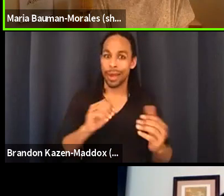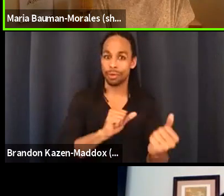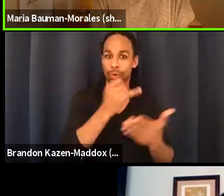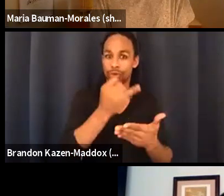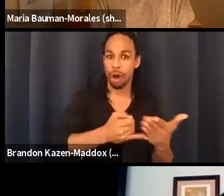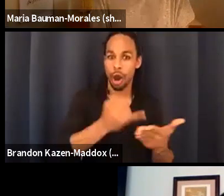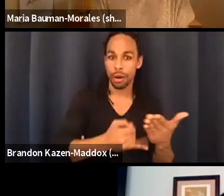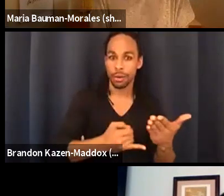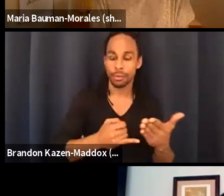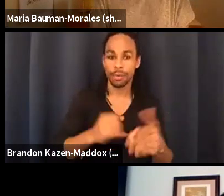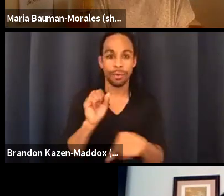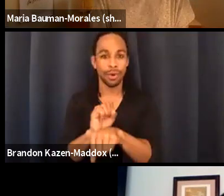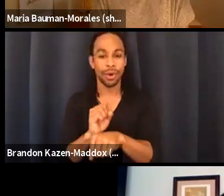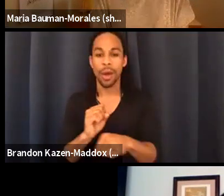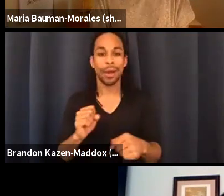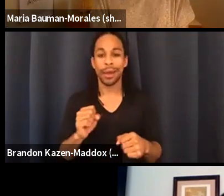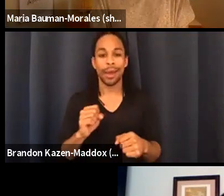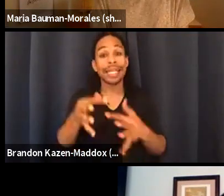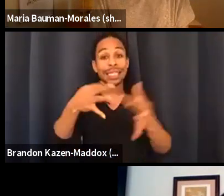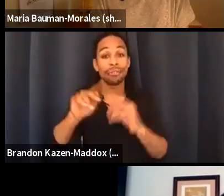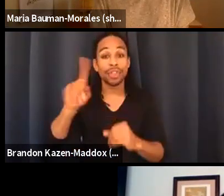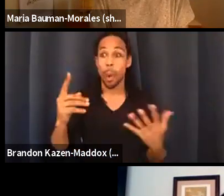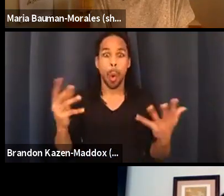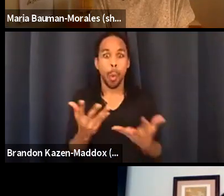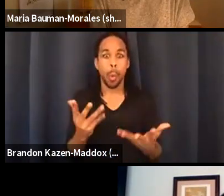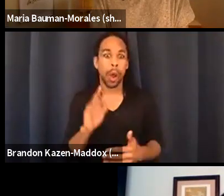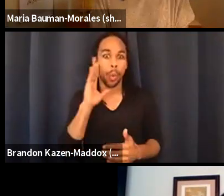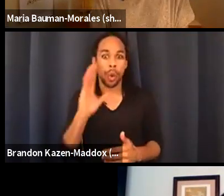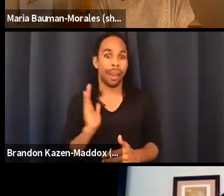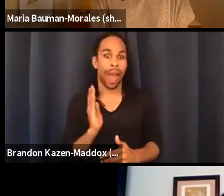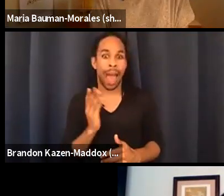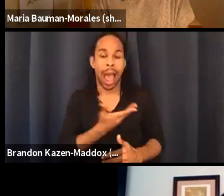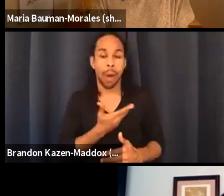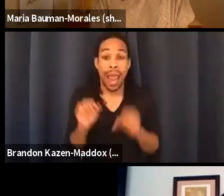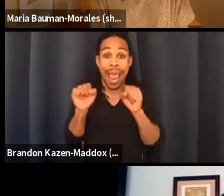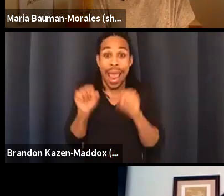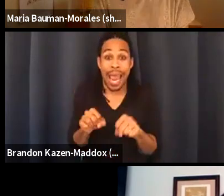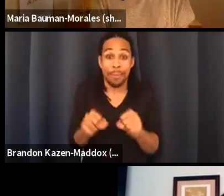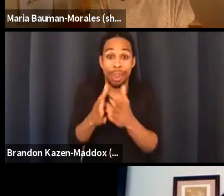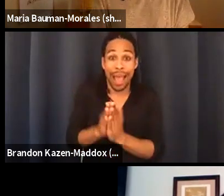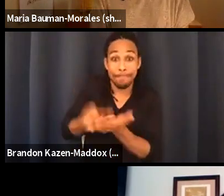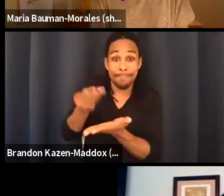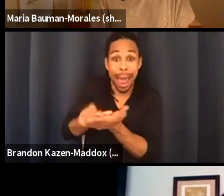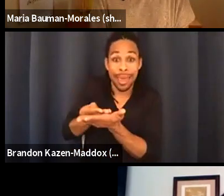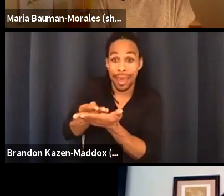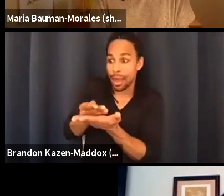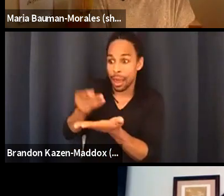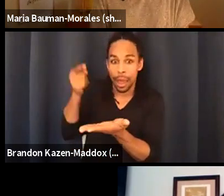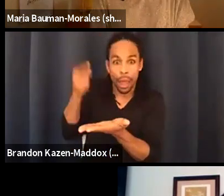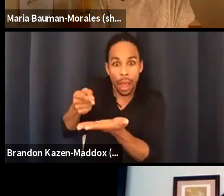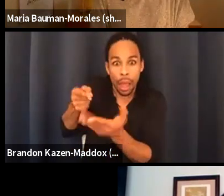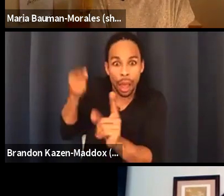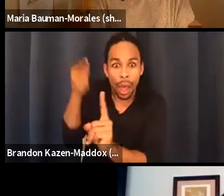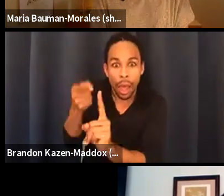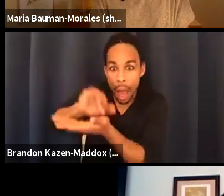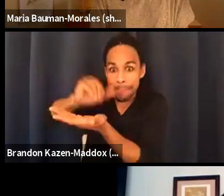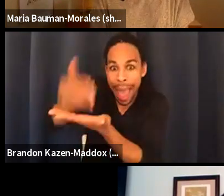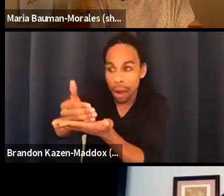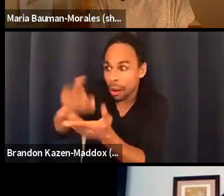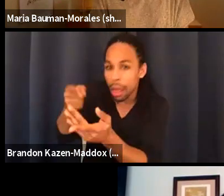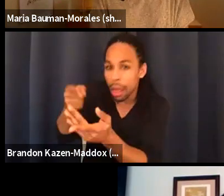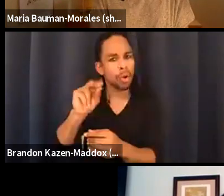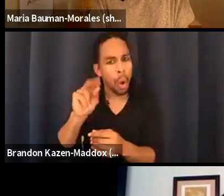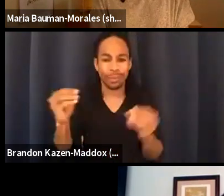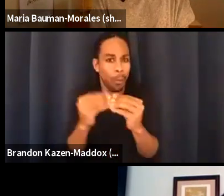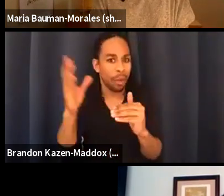it's really flipping that switch. And you know, I was talking with Emily about this earlier, that so often we like to put works about justice